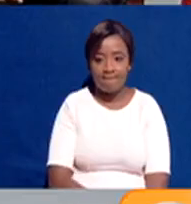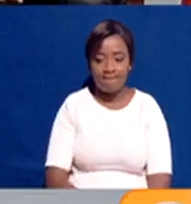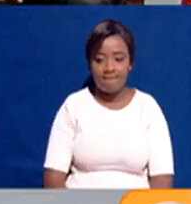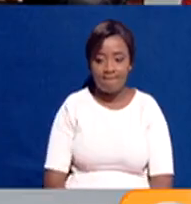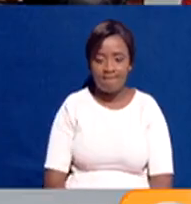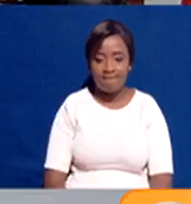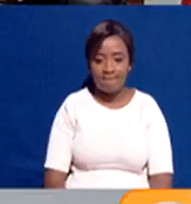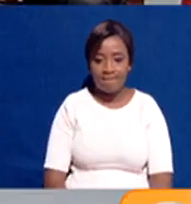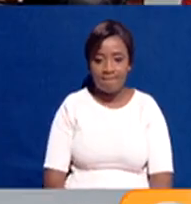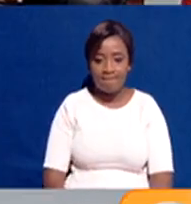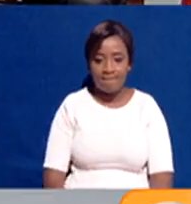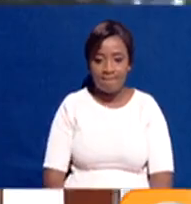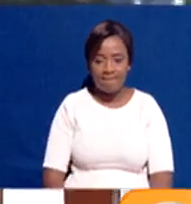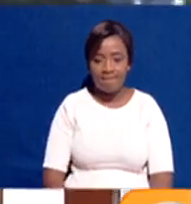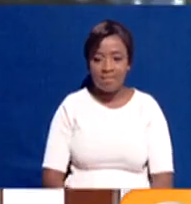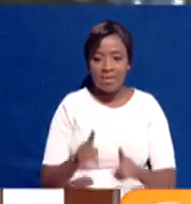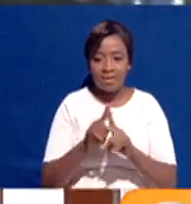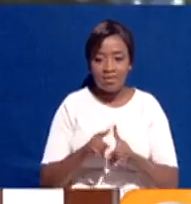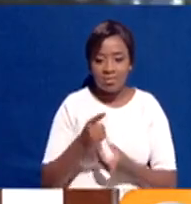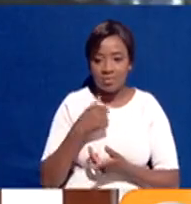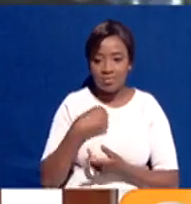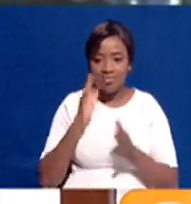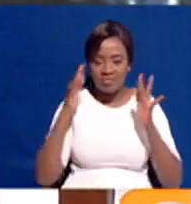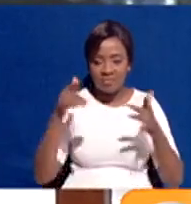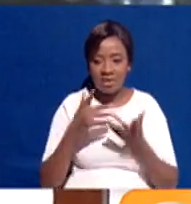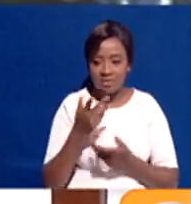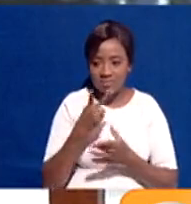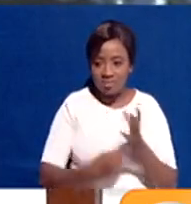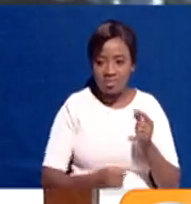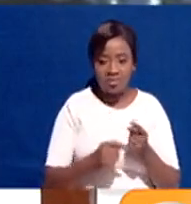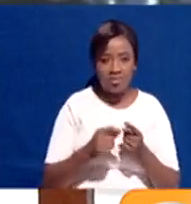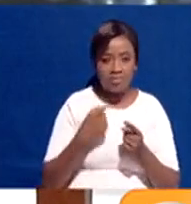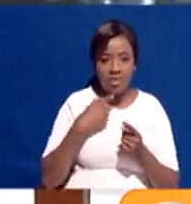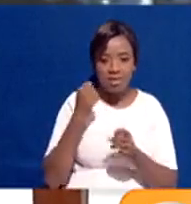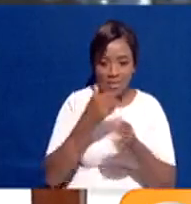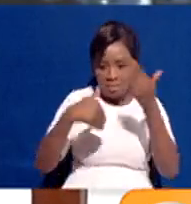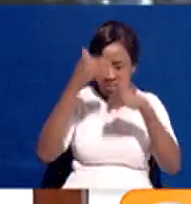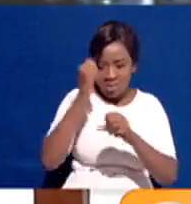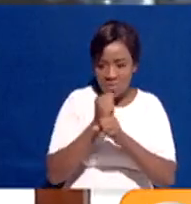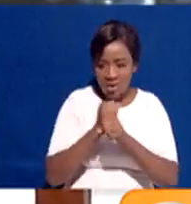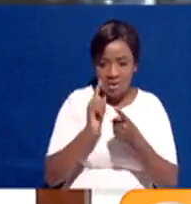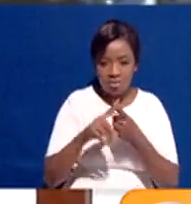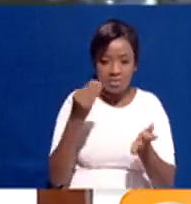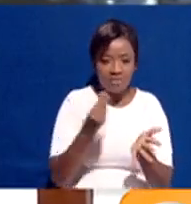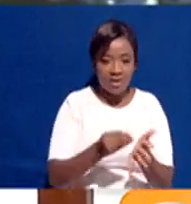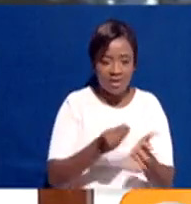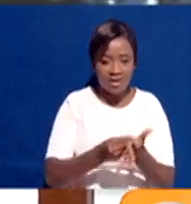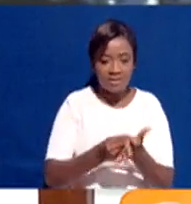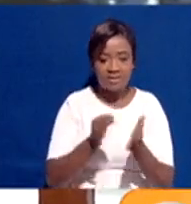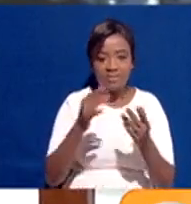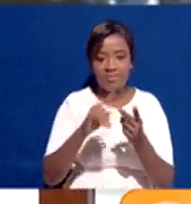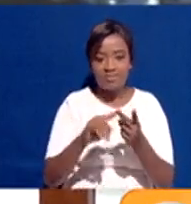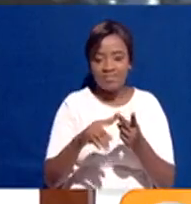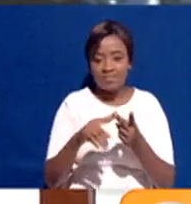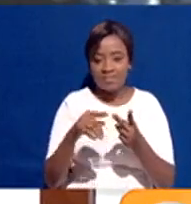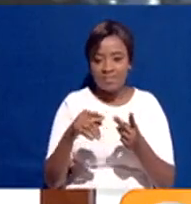My background is a combination of finance and HR. My initial profession was finance. Then when I realized